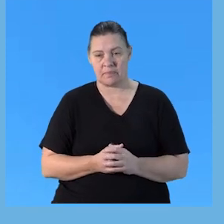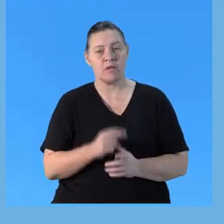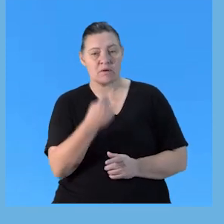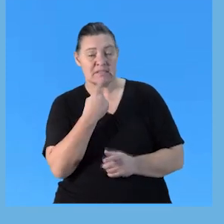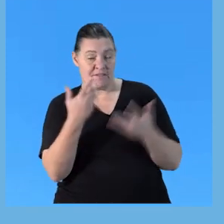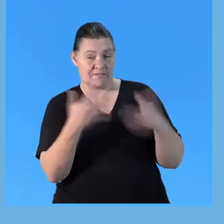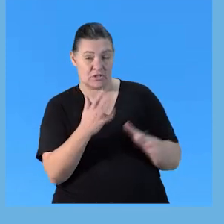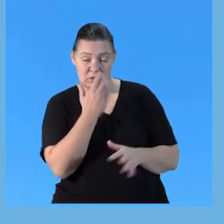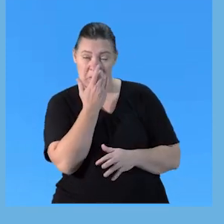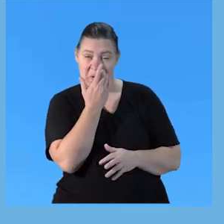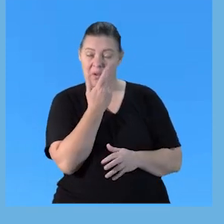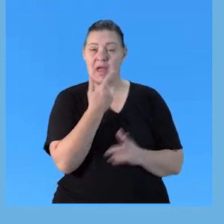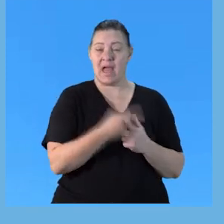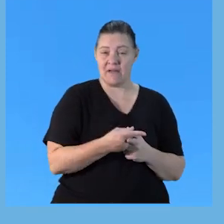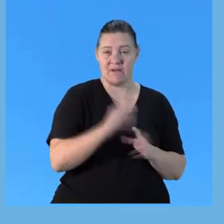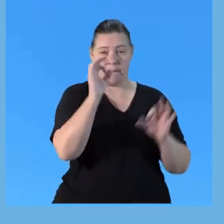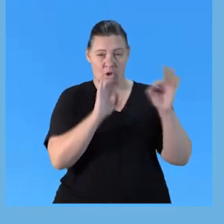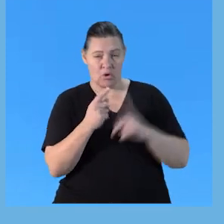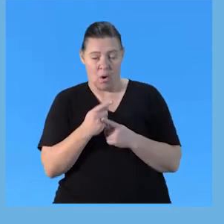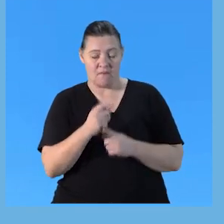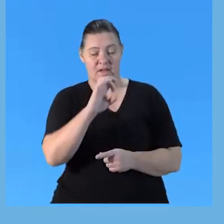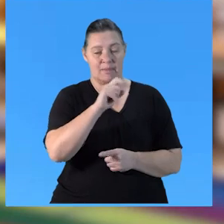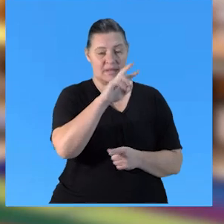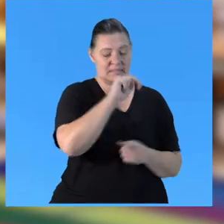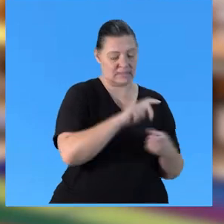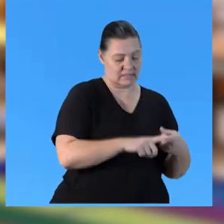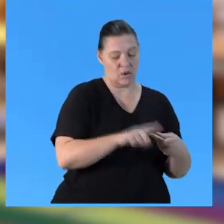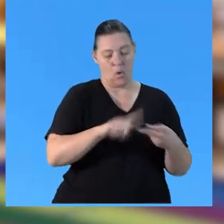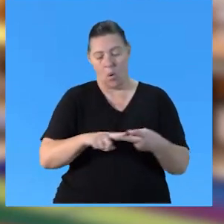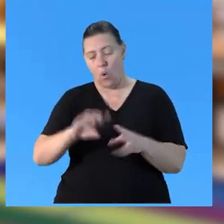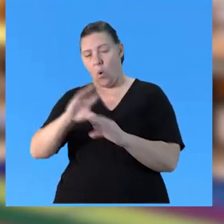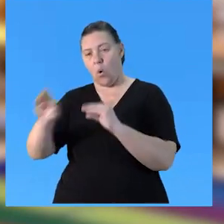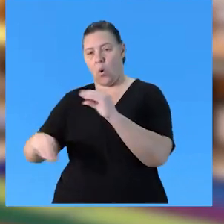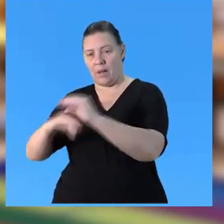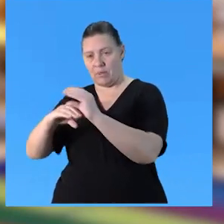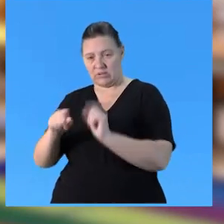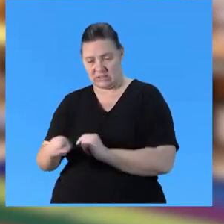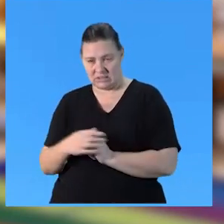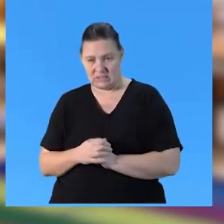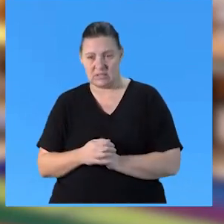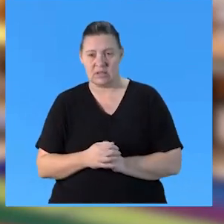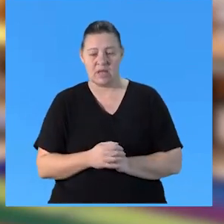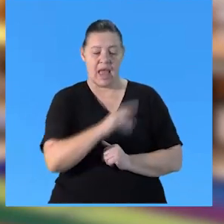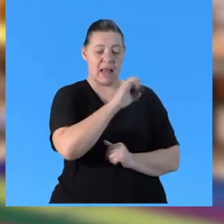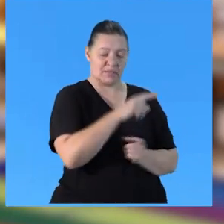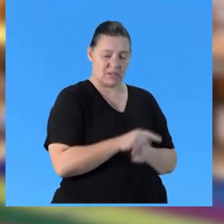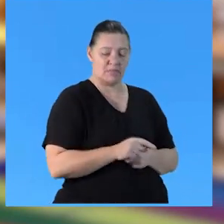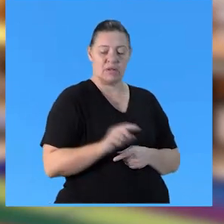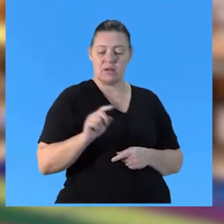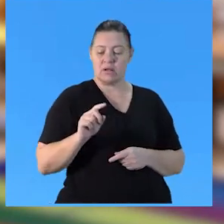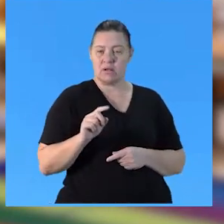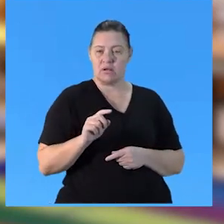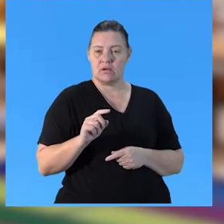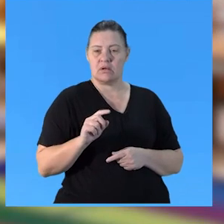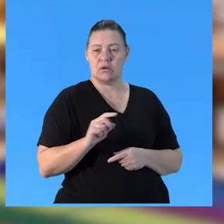once those electrons receive or get that energy from the battery, they will start moving in one direction. Now, because the electrons are going to be moving